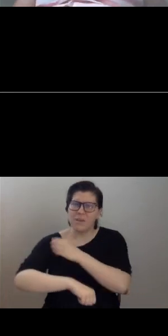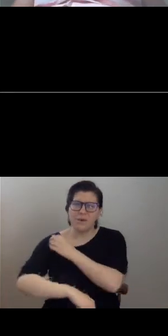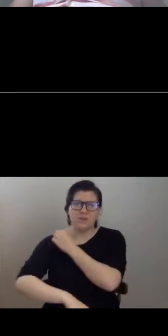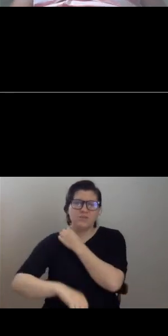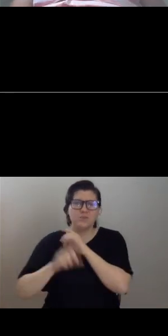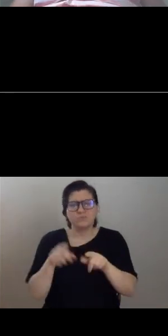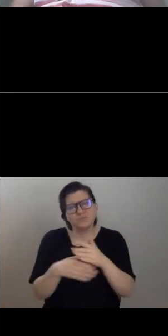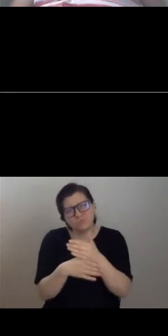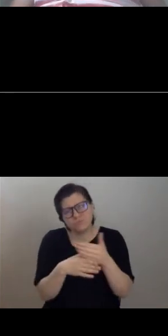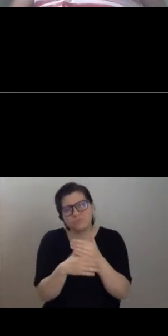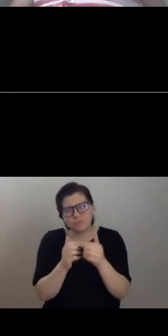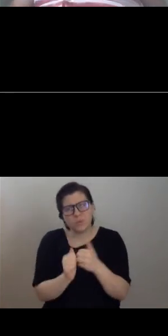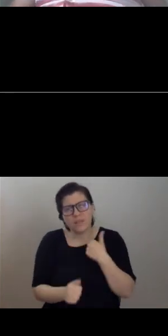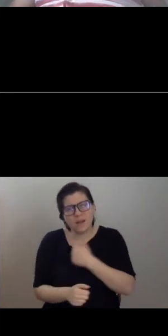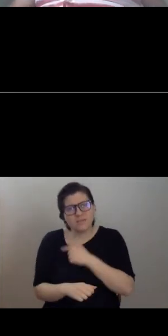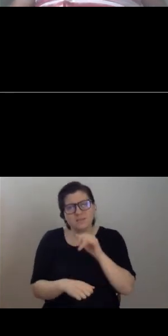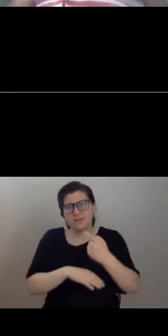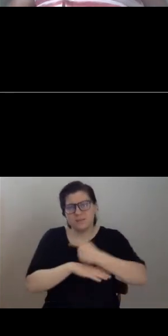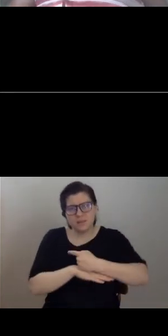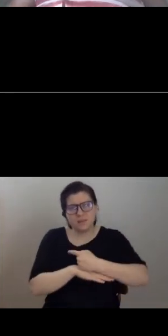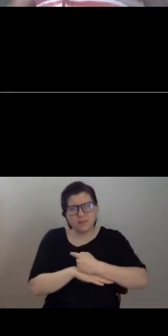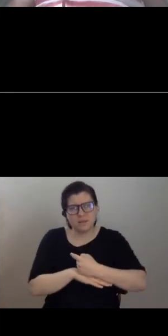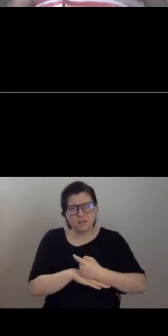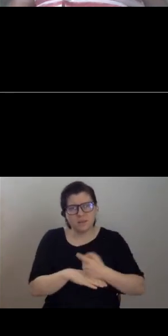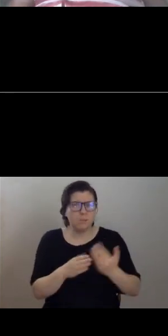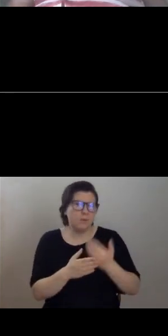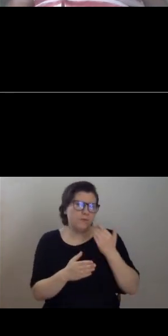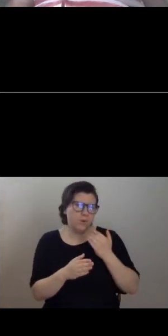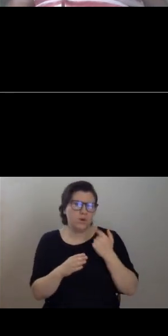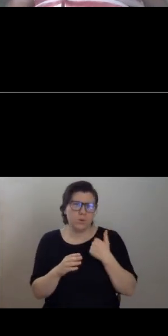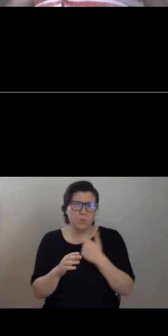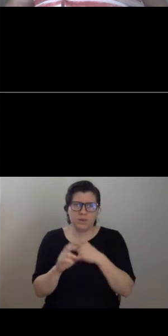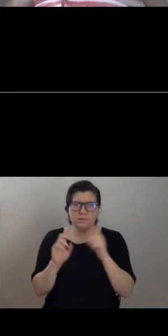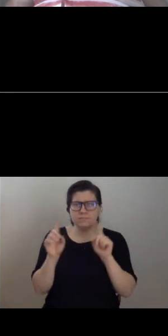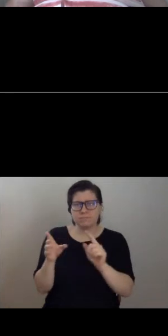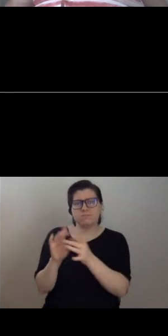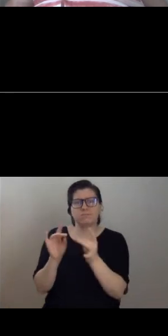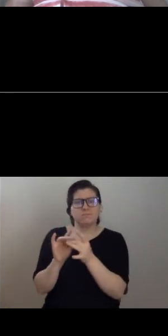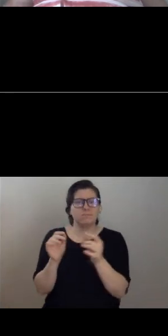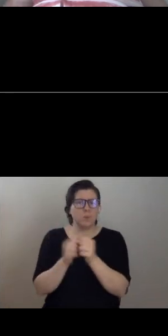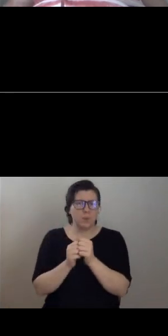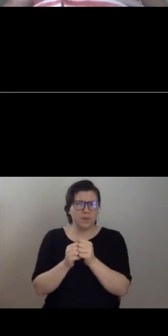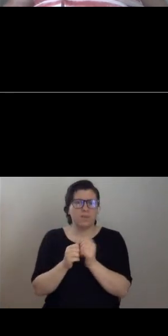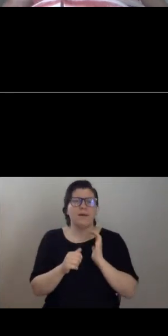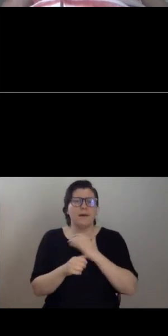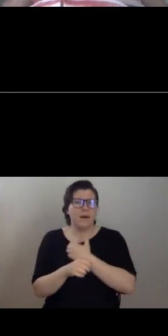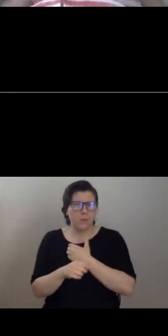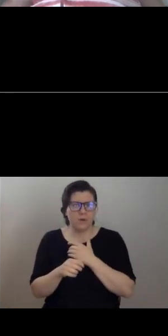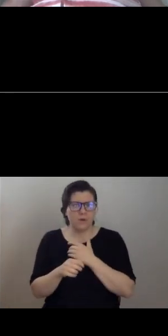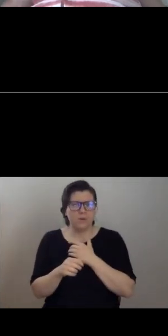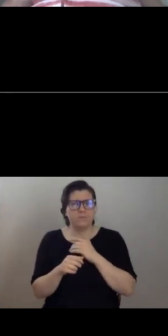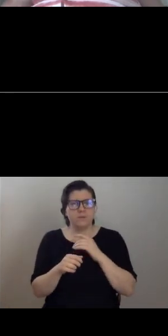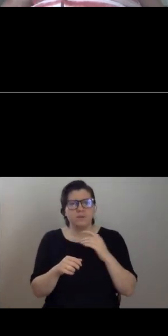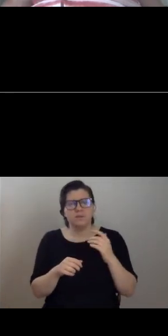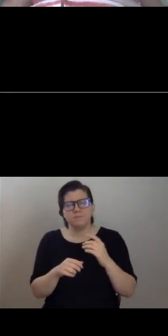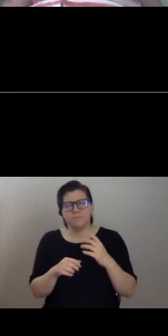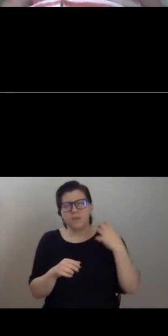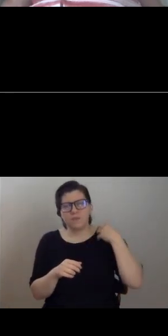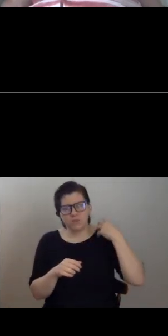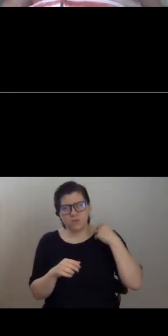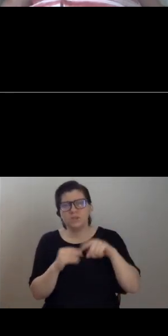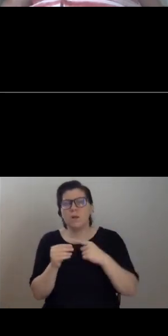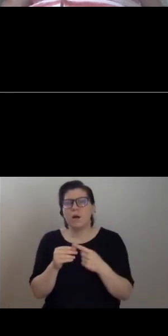with us on that day before we go talk to our legislators about what's